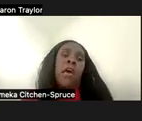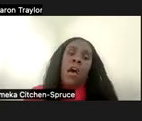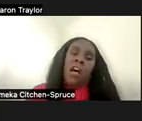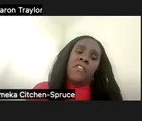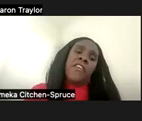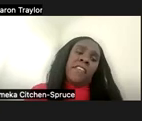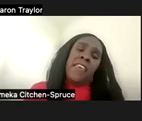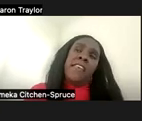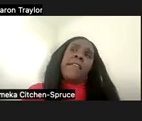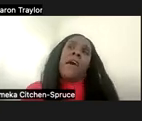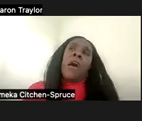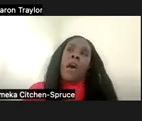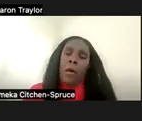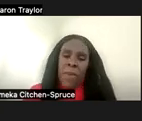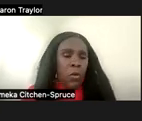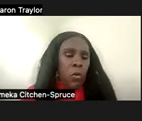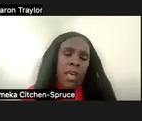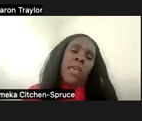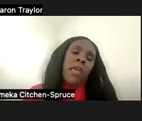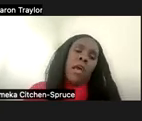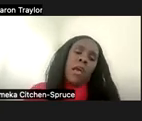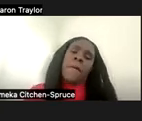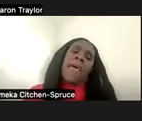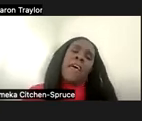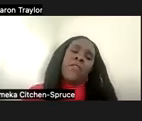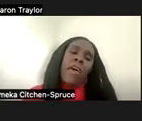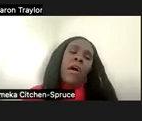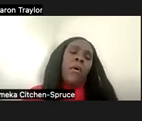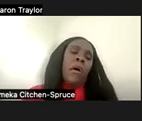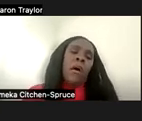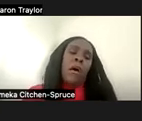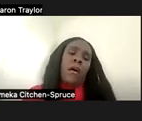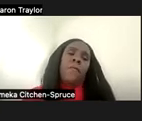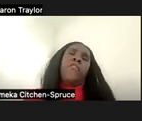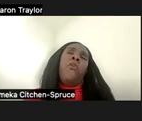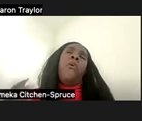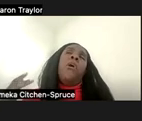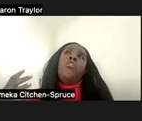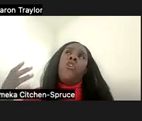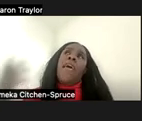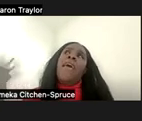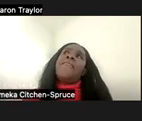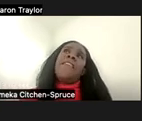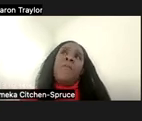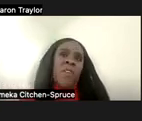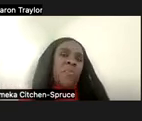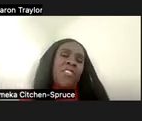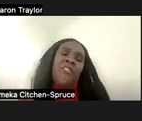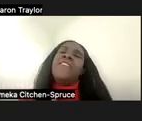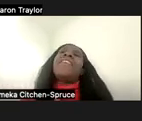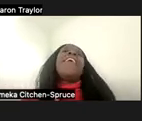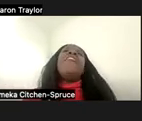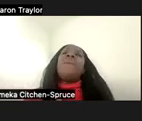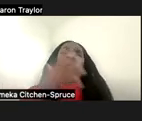solidarity. This is a big one as well. So, as disabled